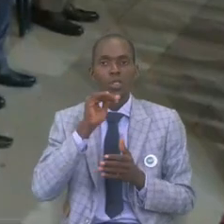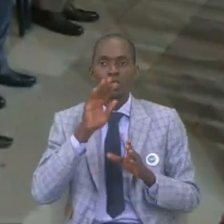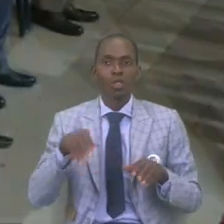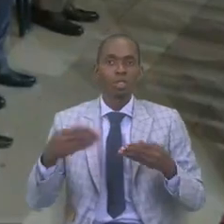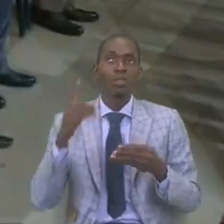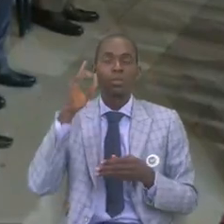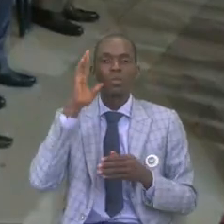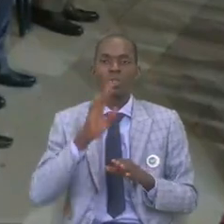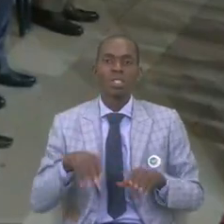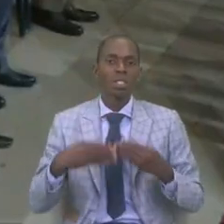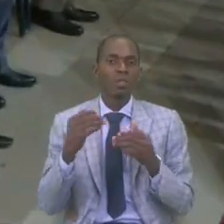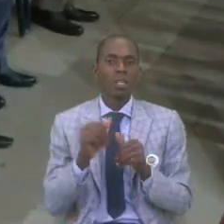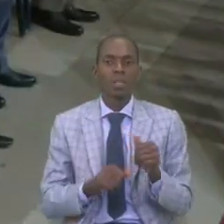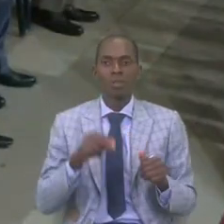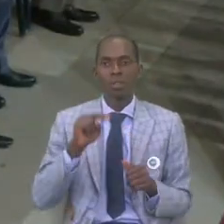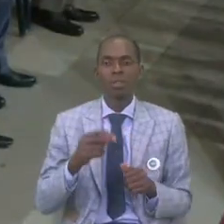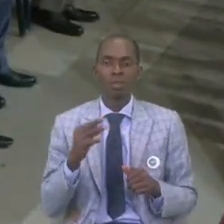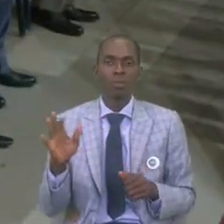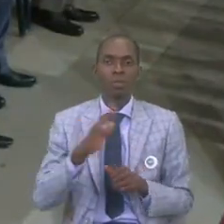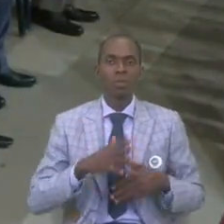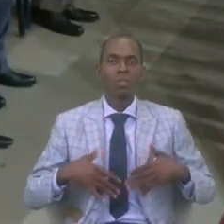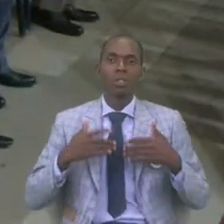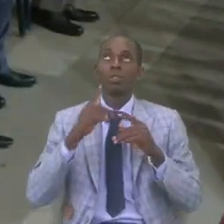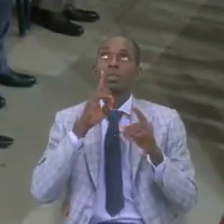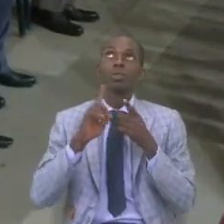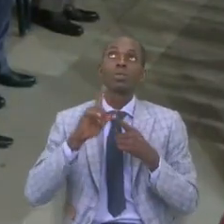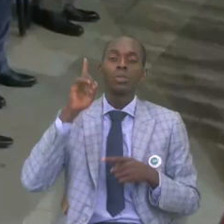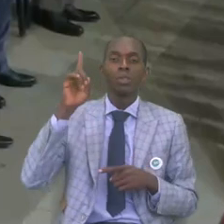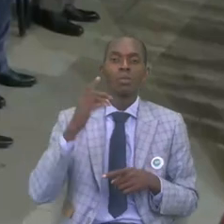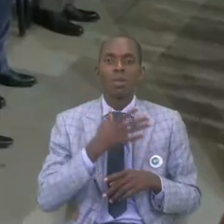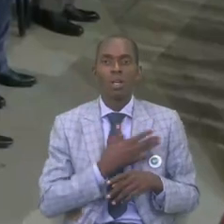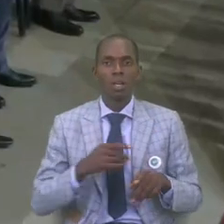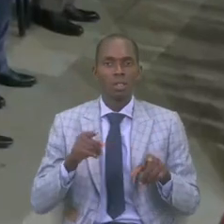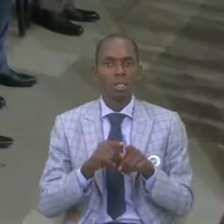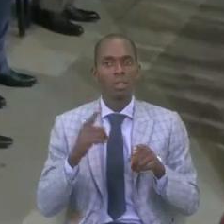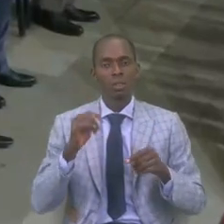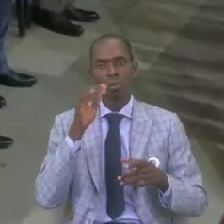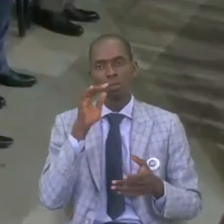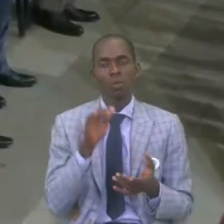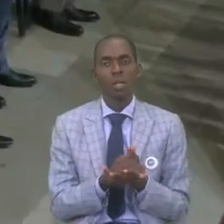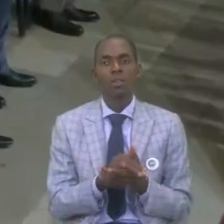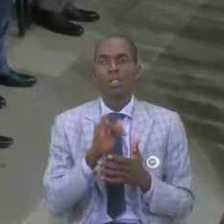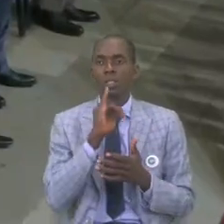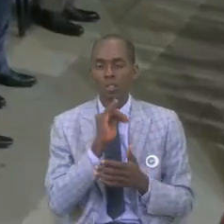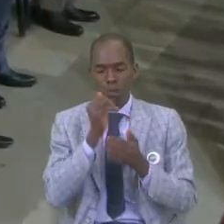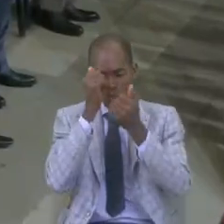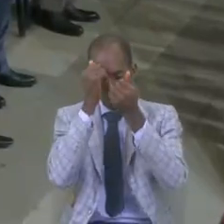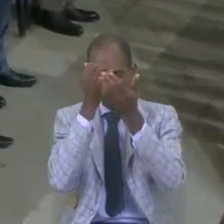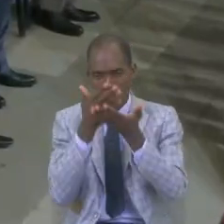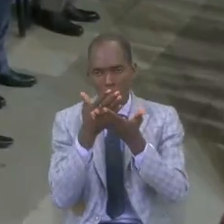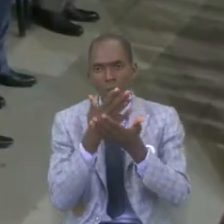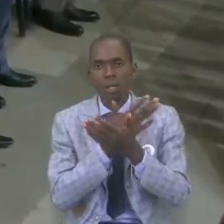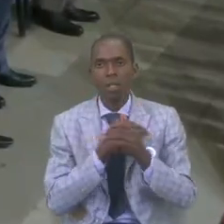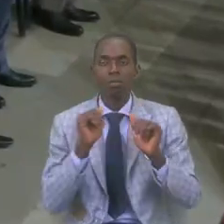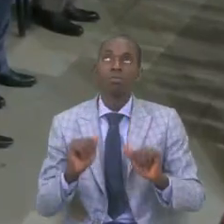every need of your life. Tell him, and as the wife is obedient and